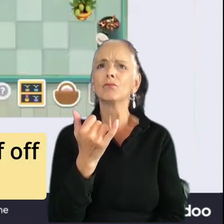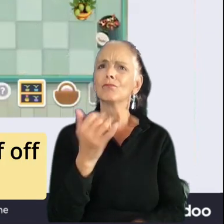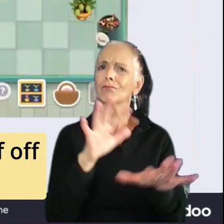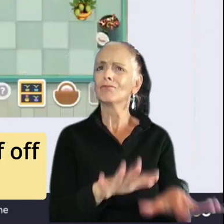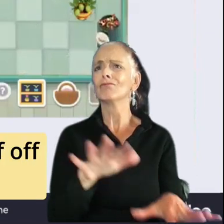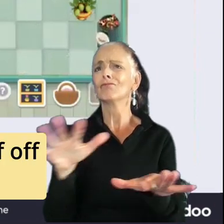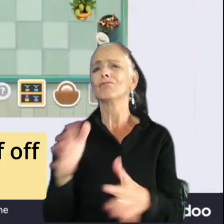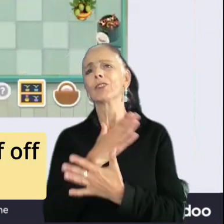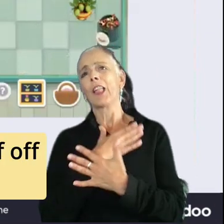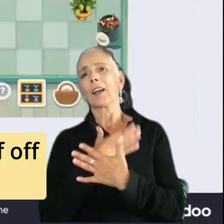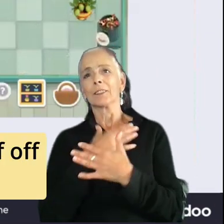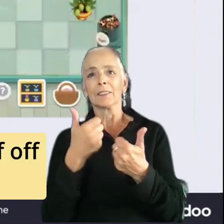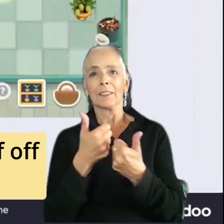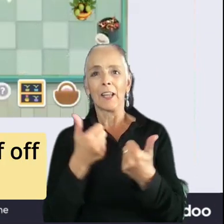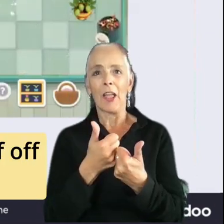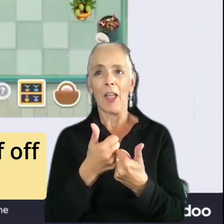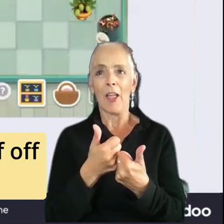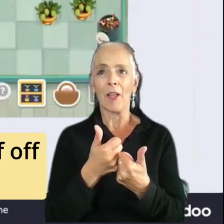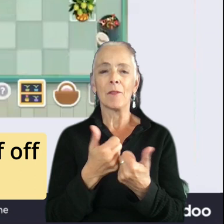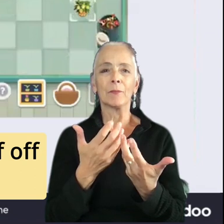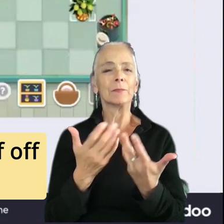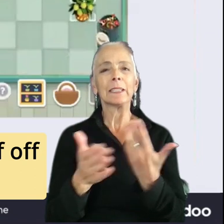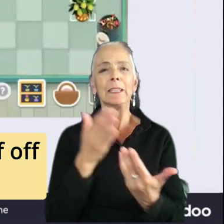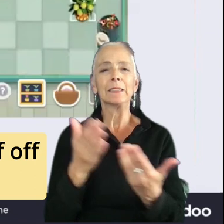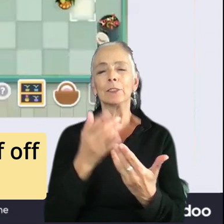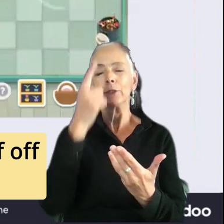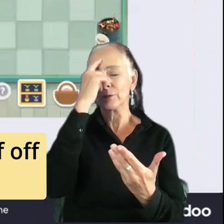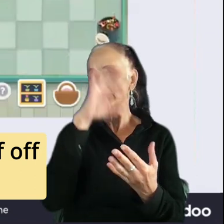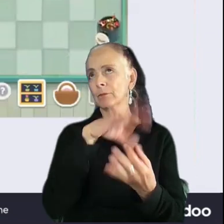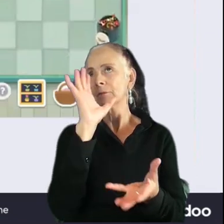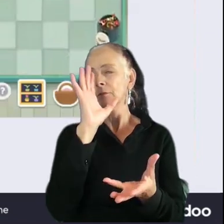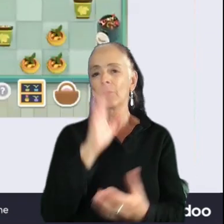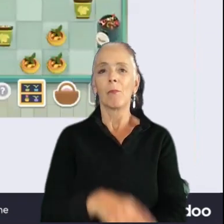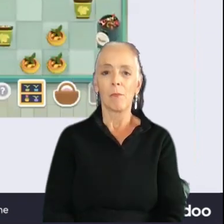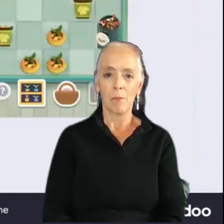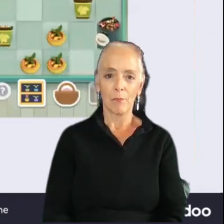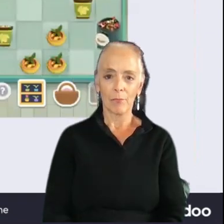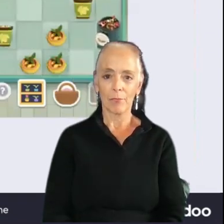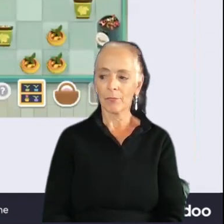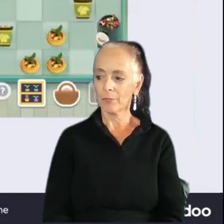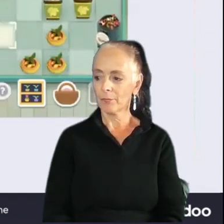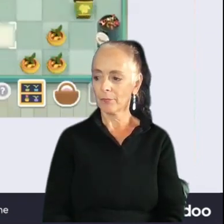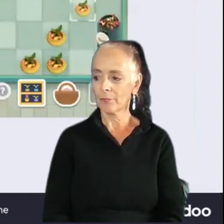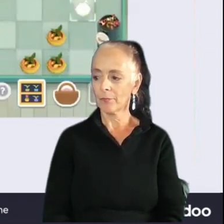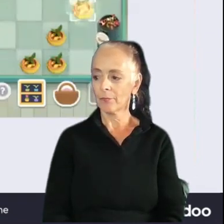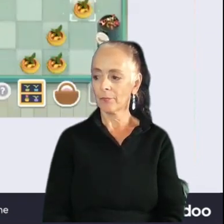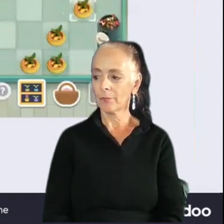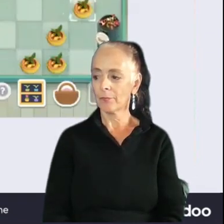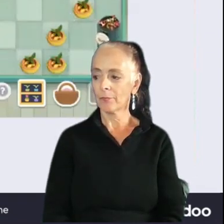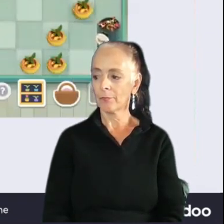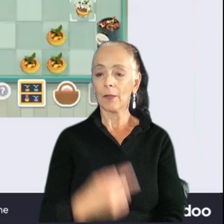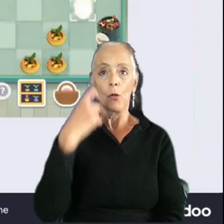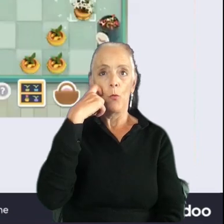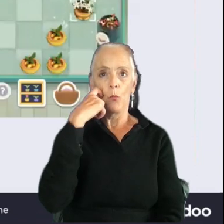it is. They can really use this game to get the minds off of things. in most of the recent